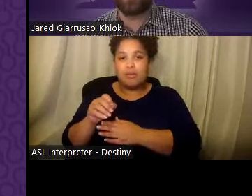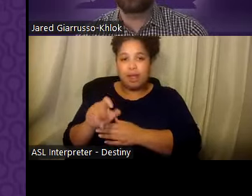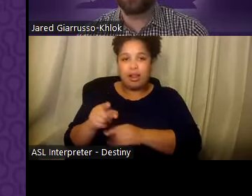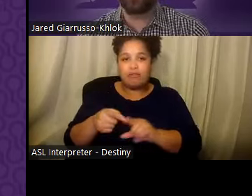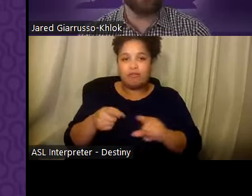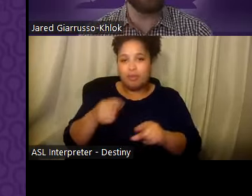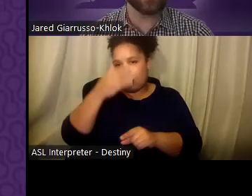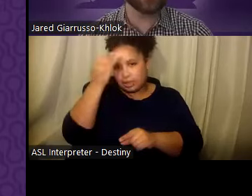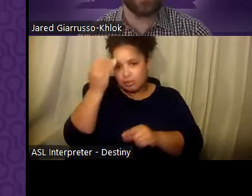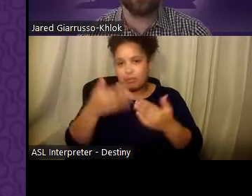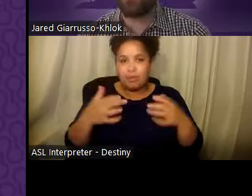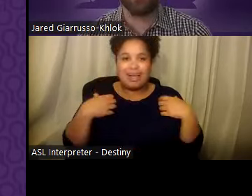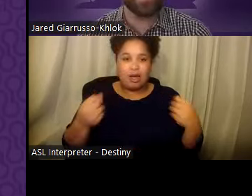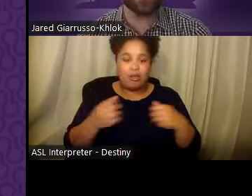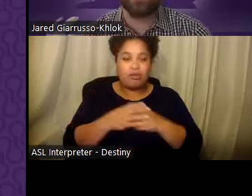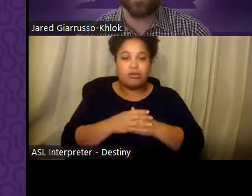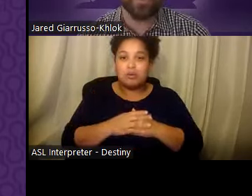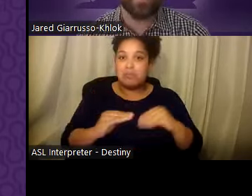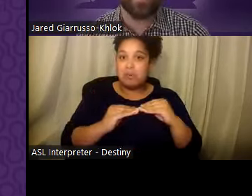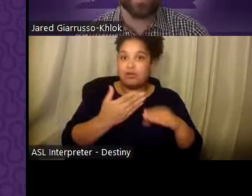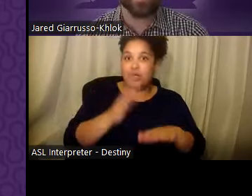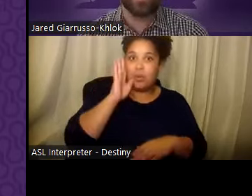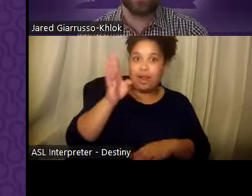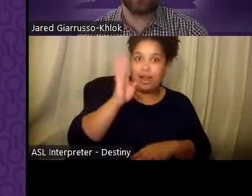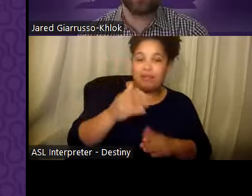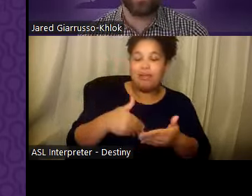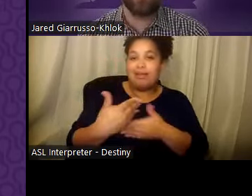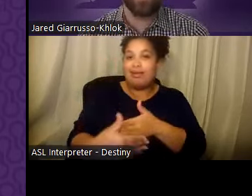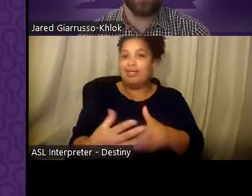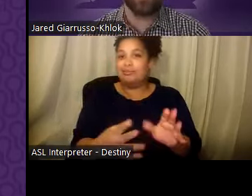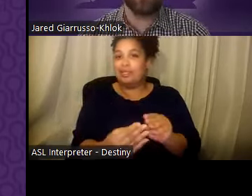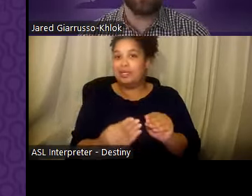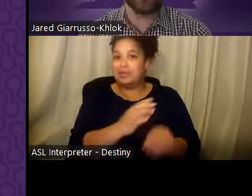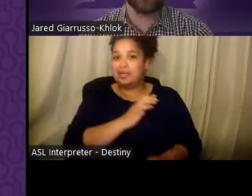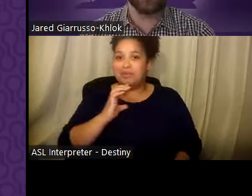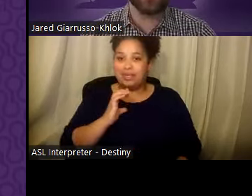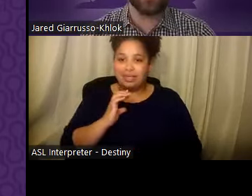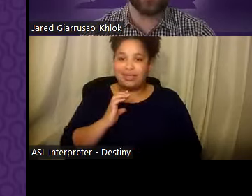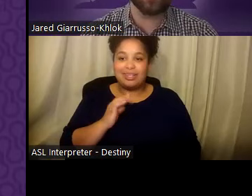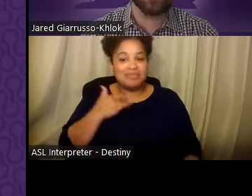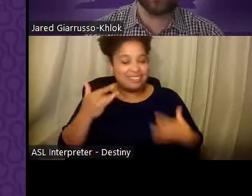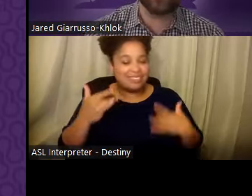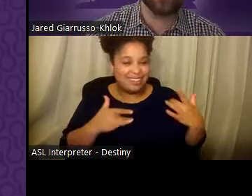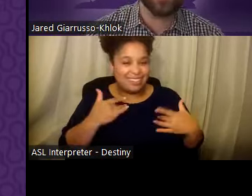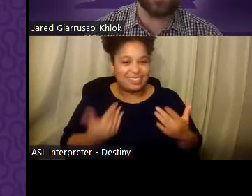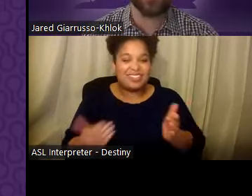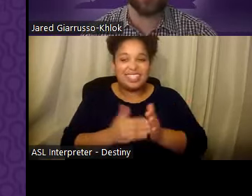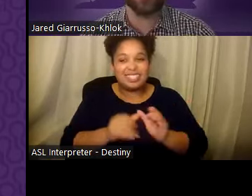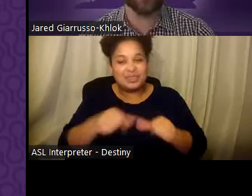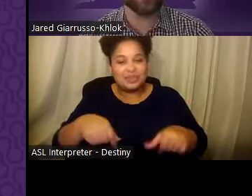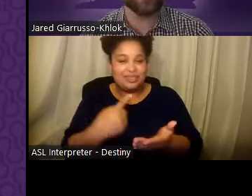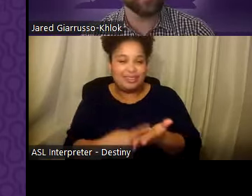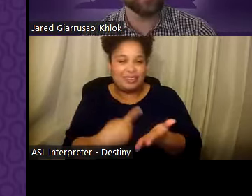So we'll have more to share, more information, I'm sure, by the next committee meeting, and excited to, again, continue this